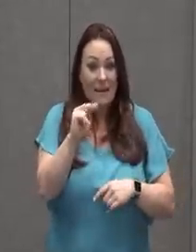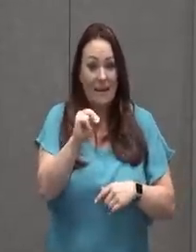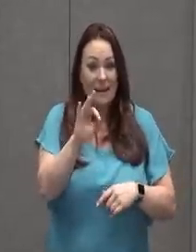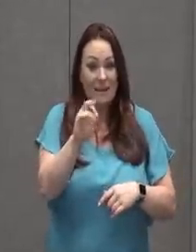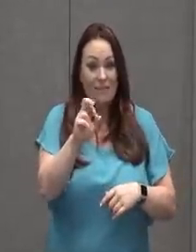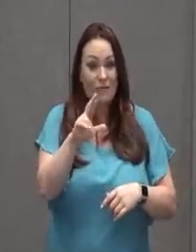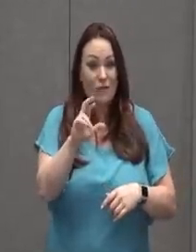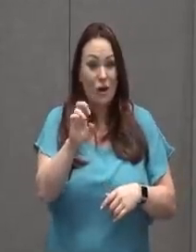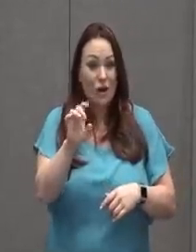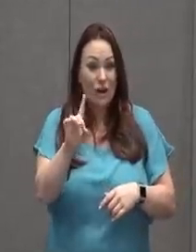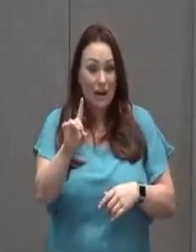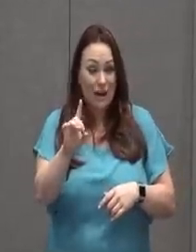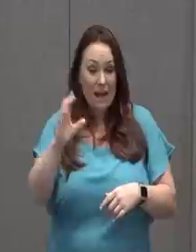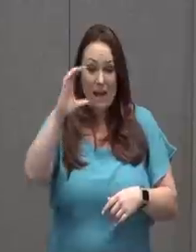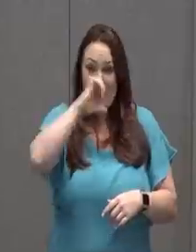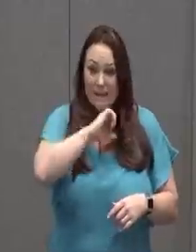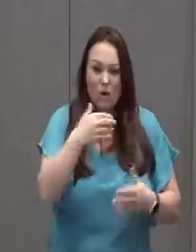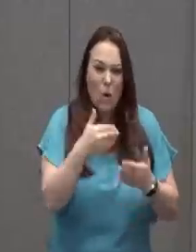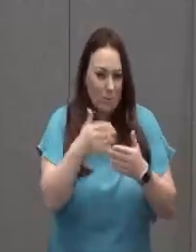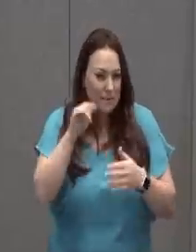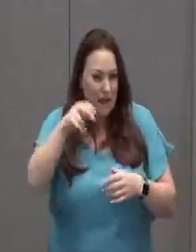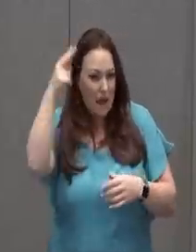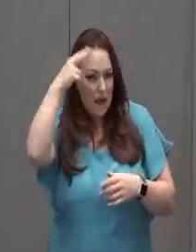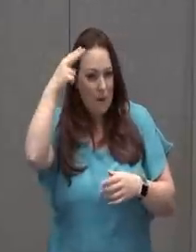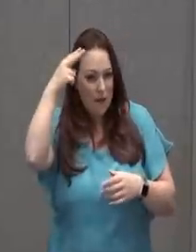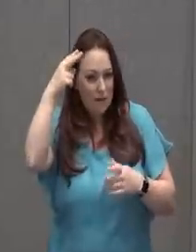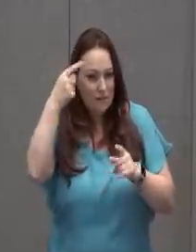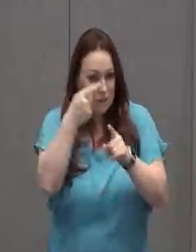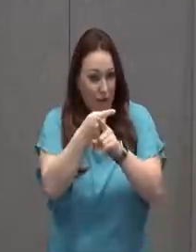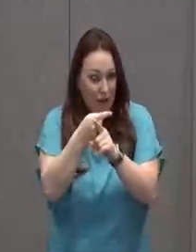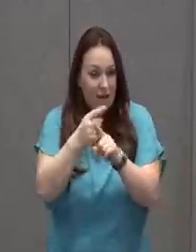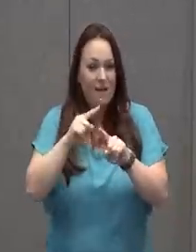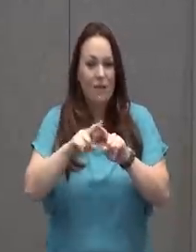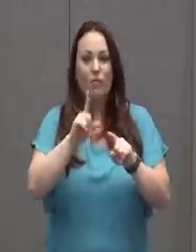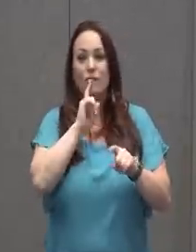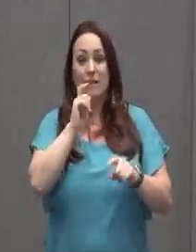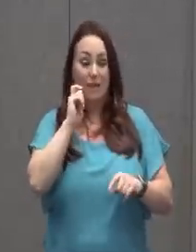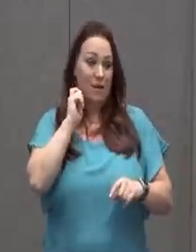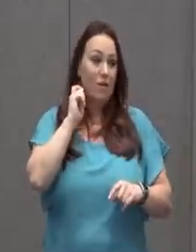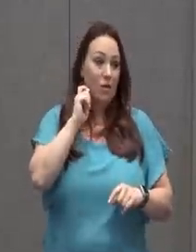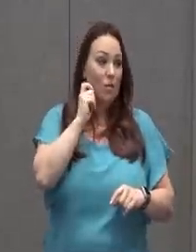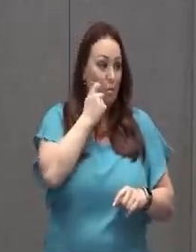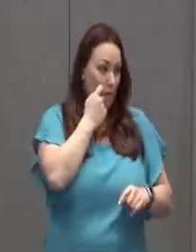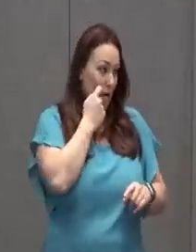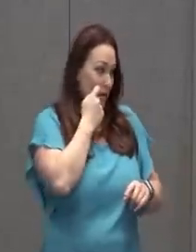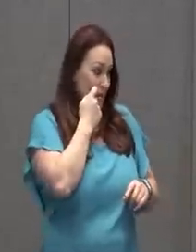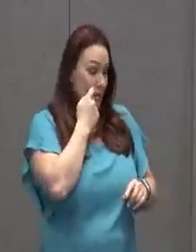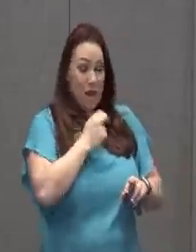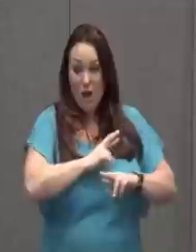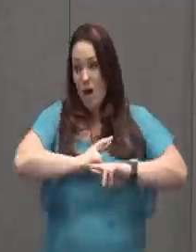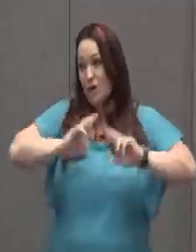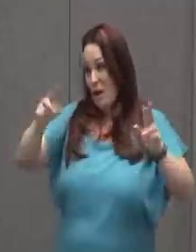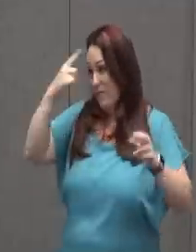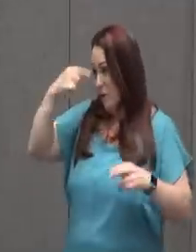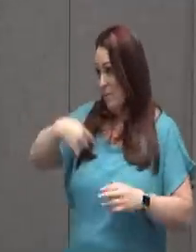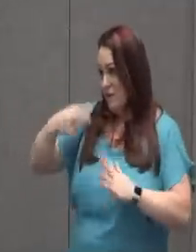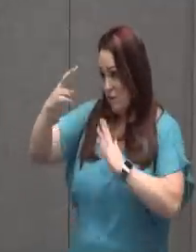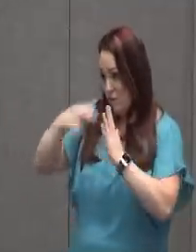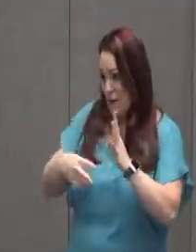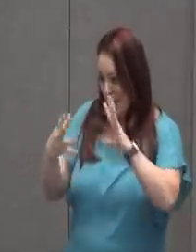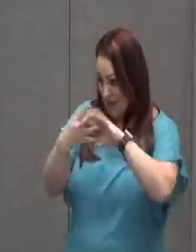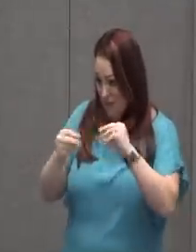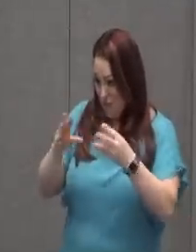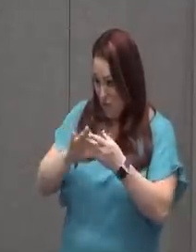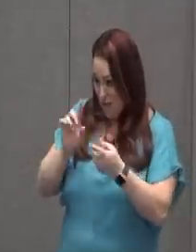a hypothesis. Yeah. Super cool. Right. Very good. So are you ready for me to read a story to you?